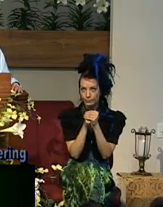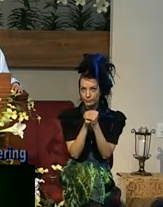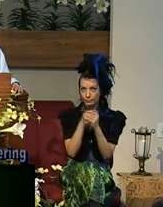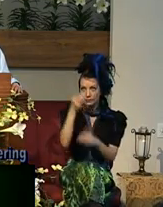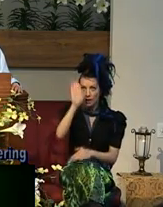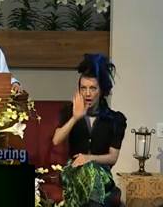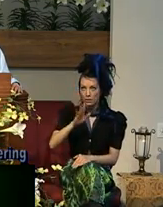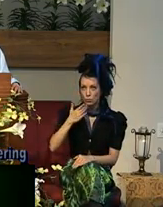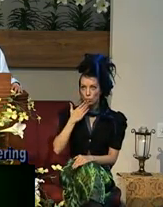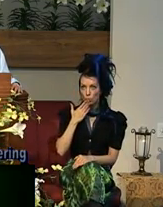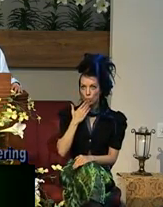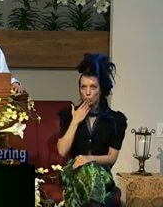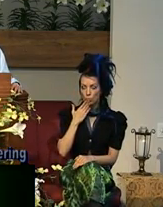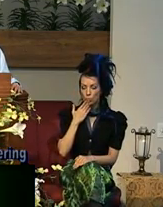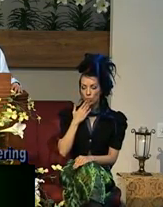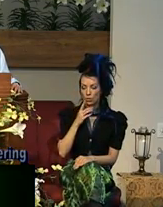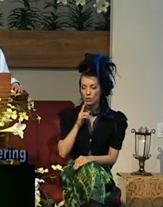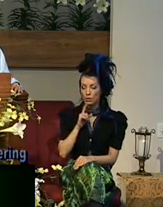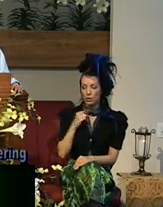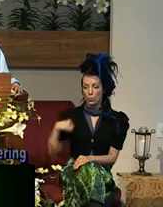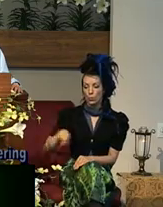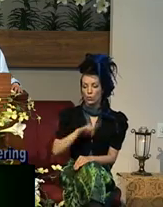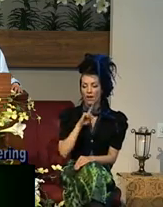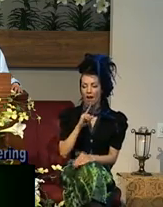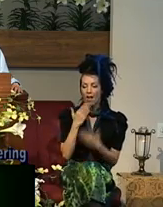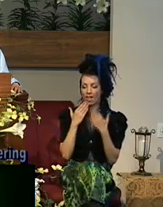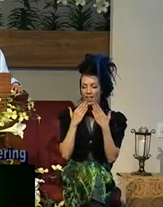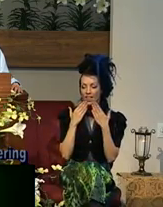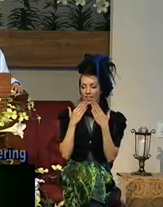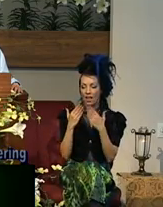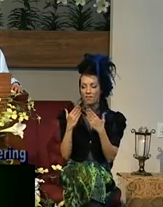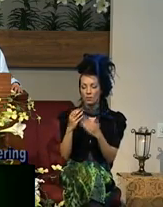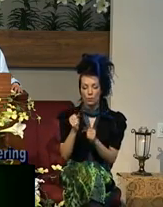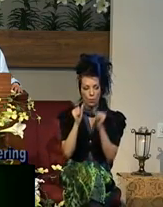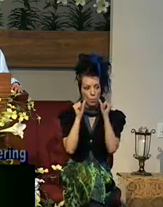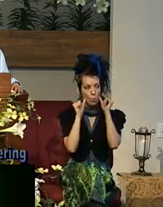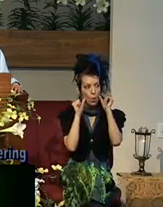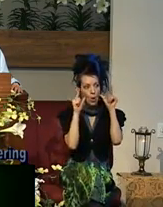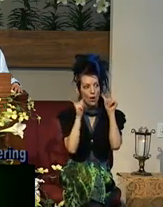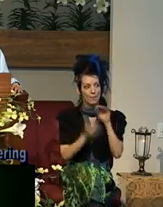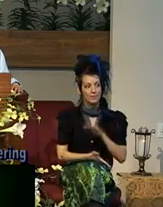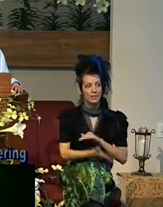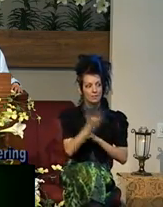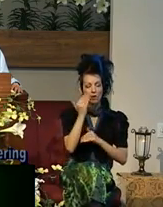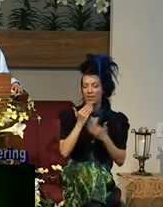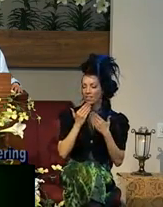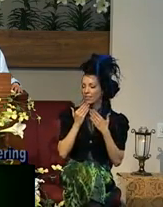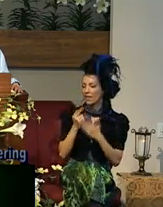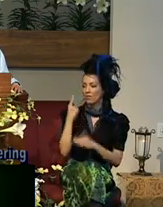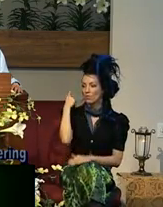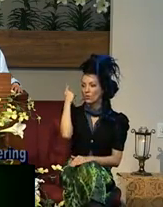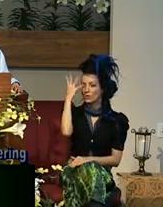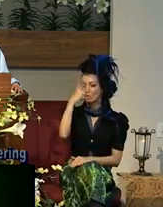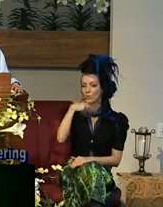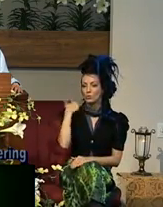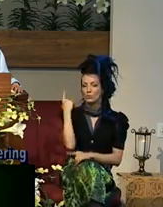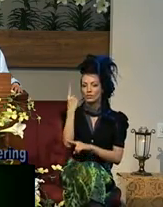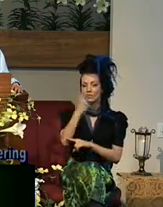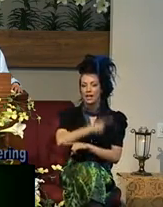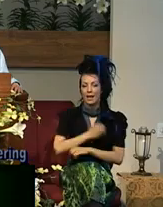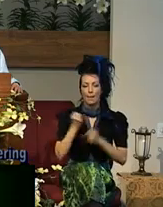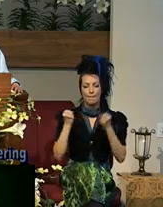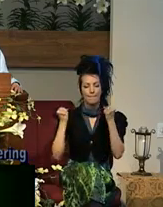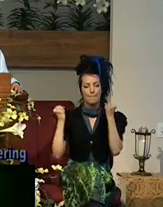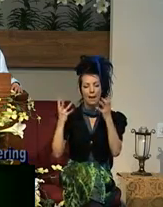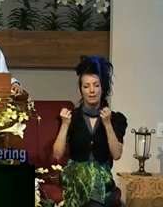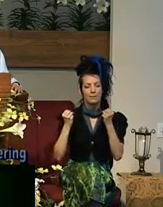God, we're so grateful that you got us out of bed this morning. We're grateful for this beautiful day and the many,